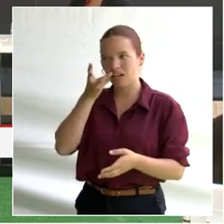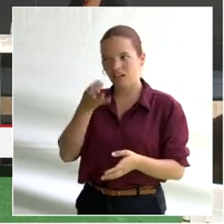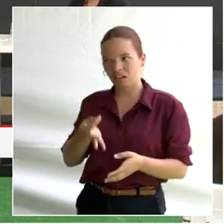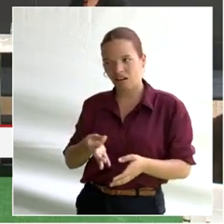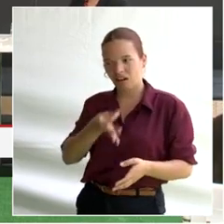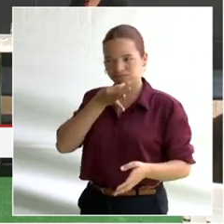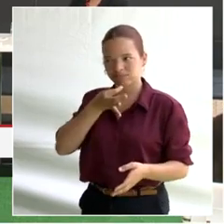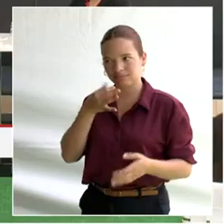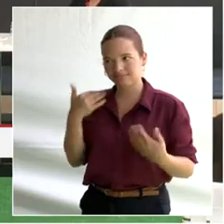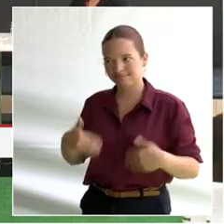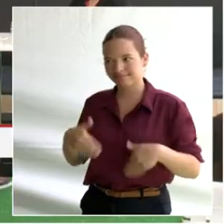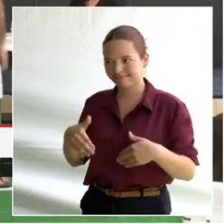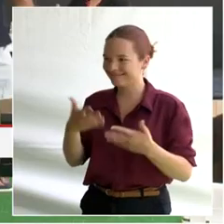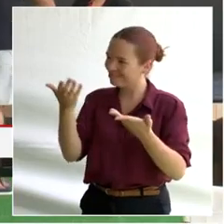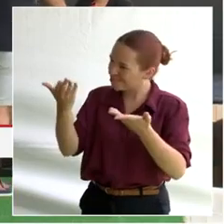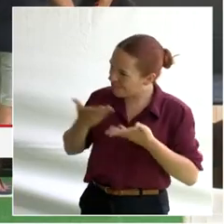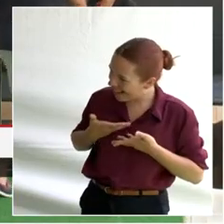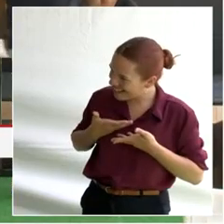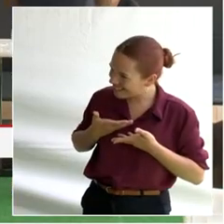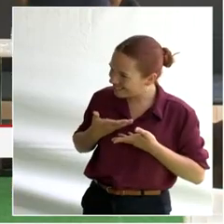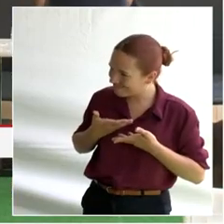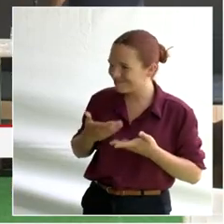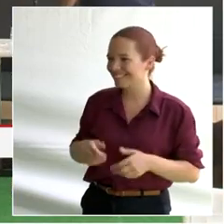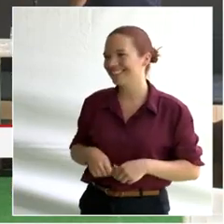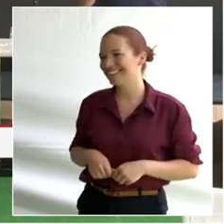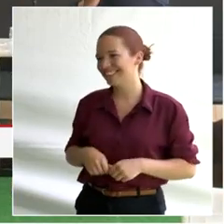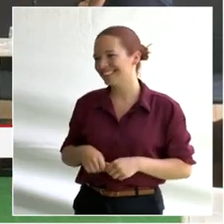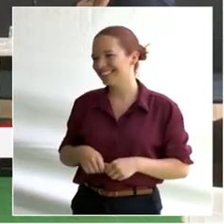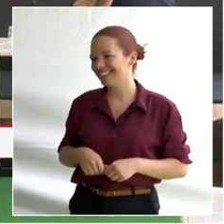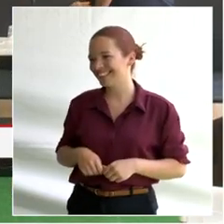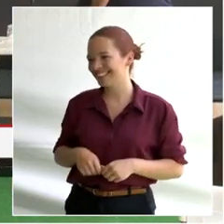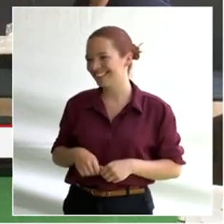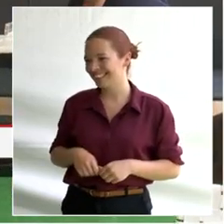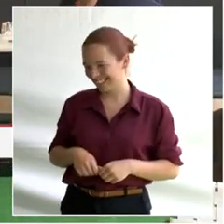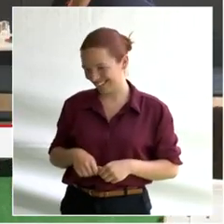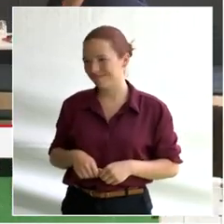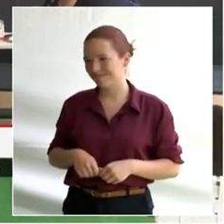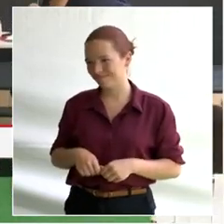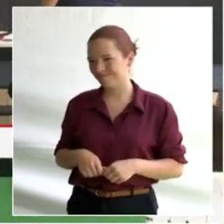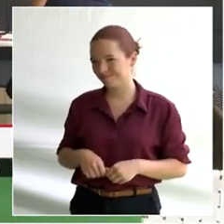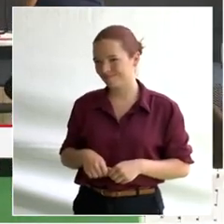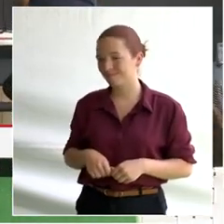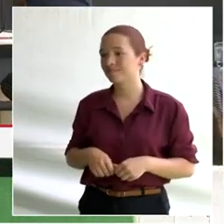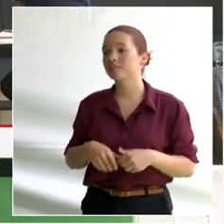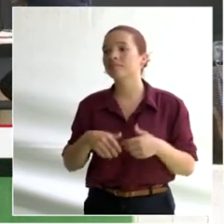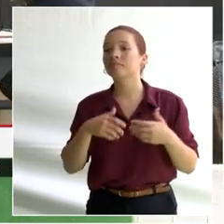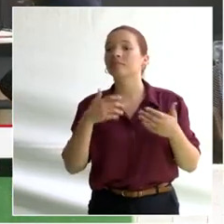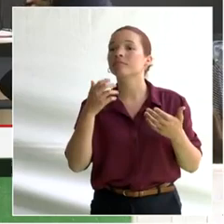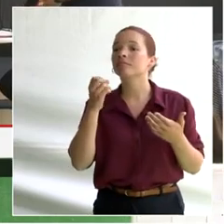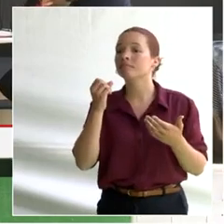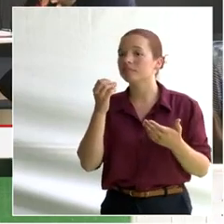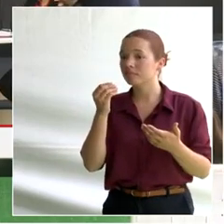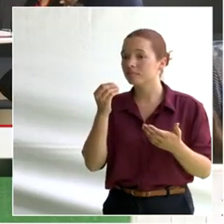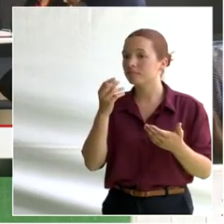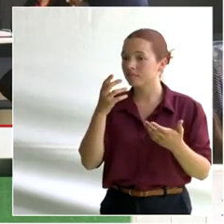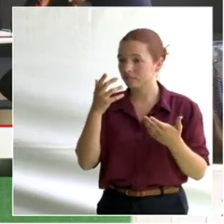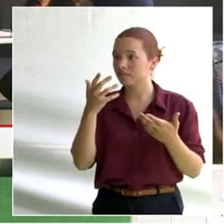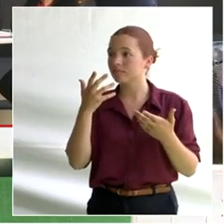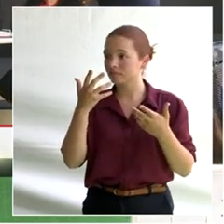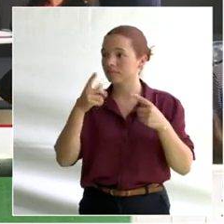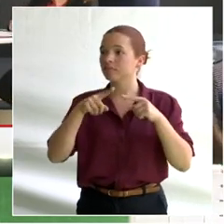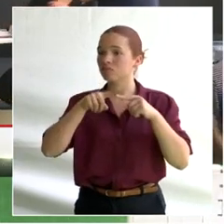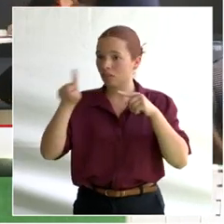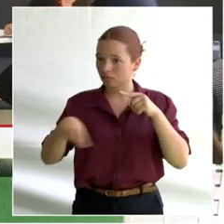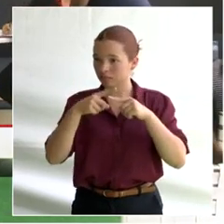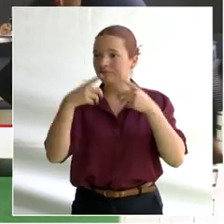many chips you want for So Elena Svitolina is playing Victoria Azarenka in the first round. Oh, is she really? Yes. Okay,